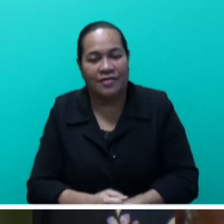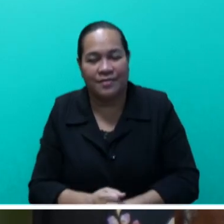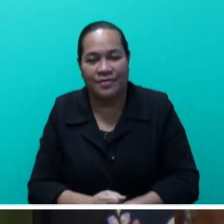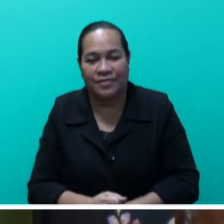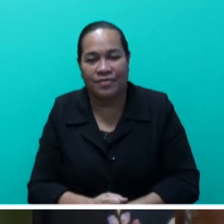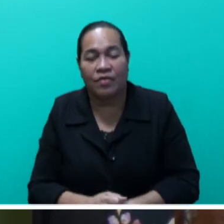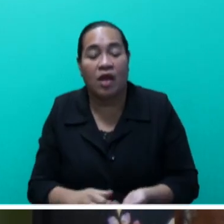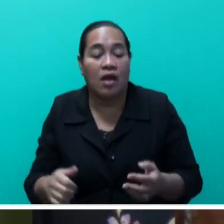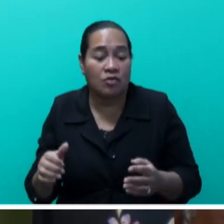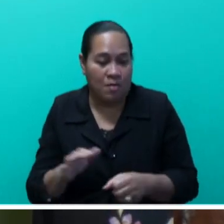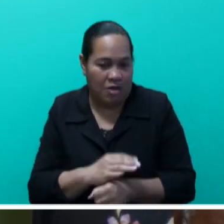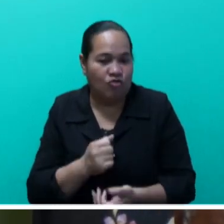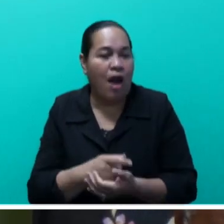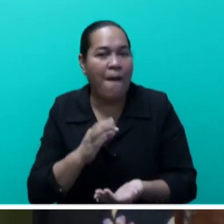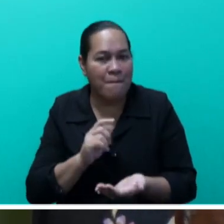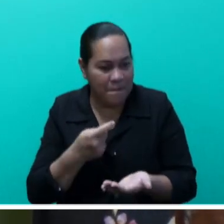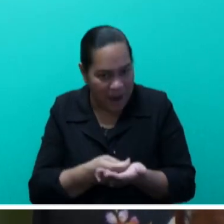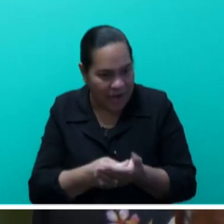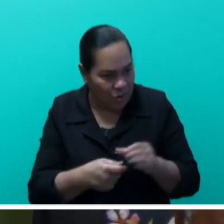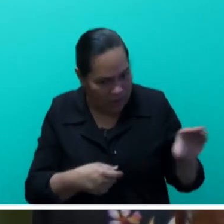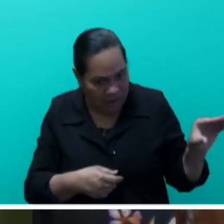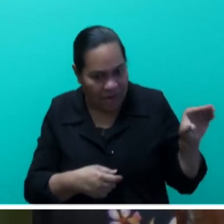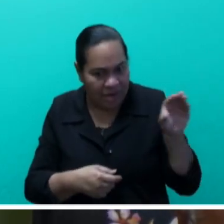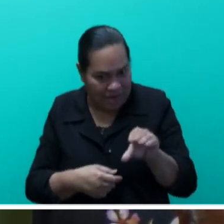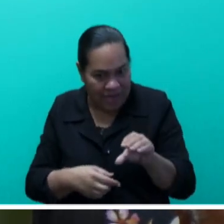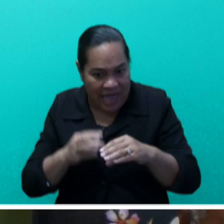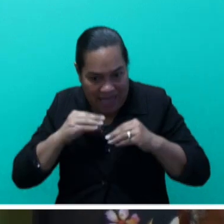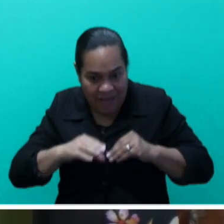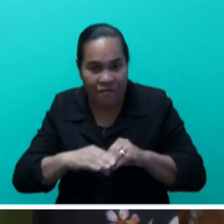that the money that we are investing in